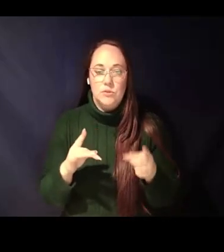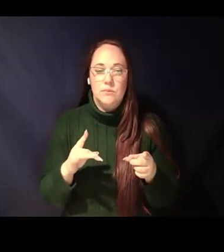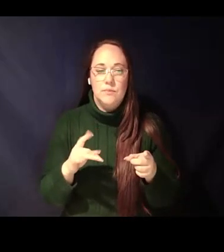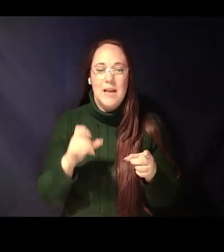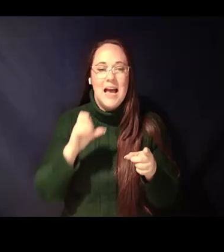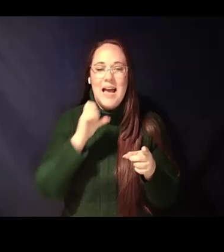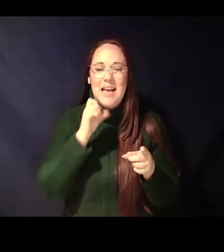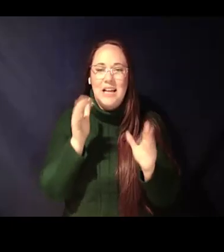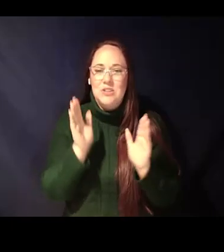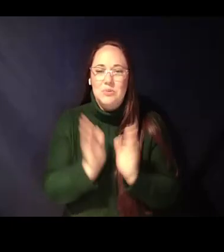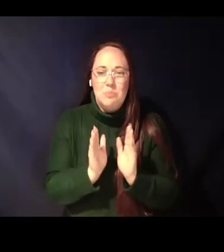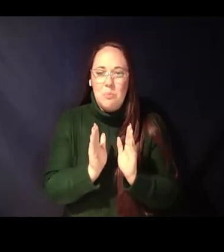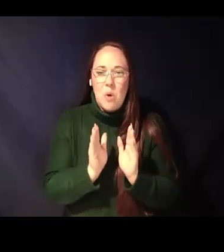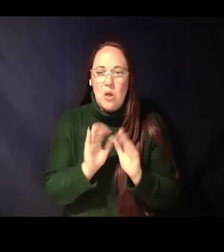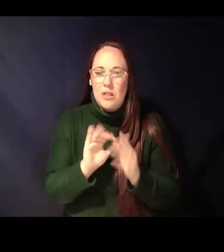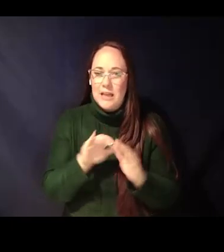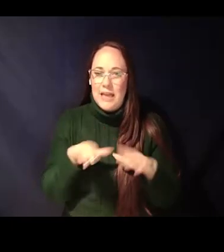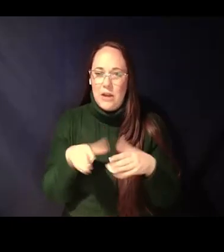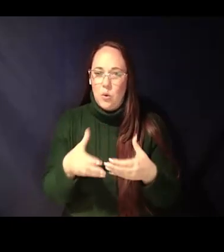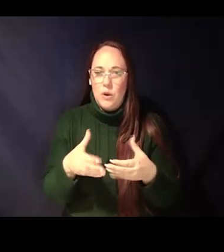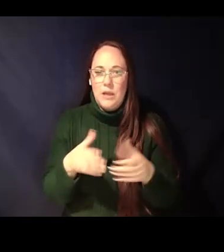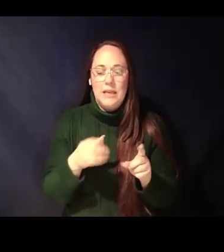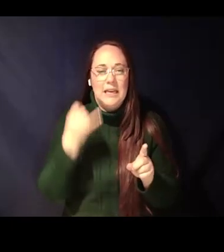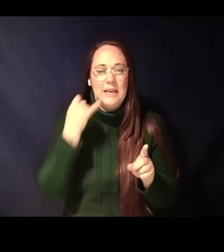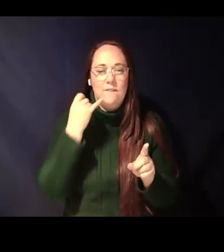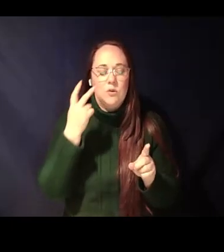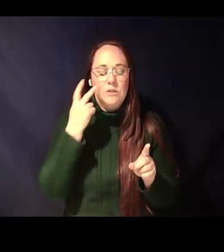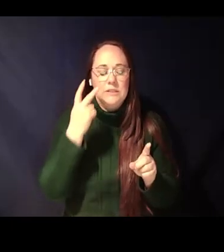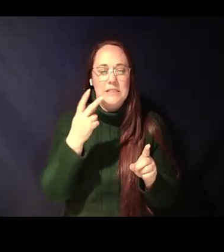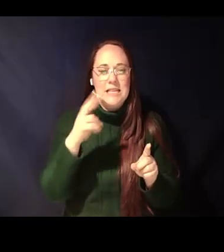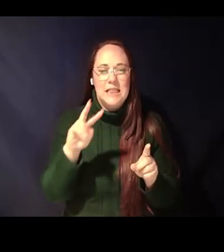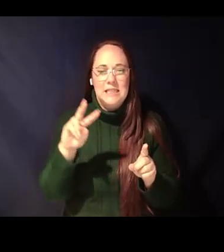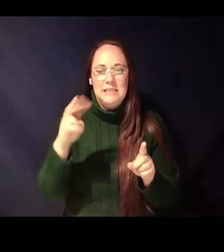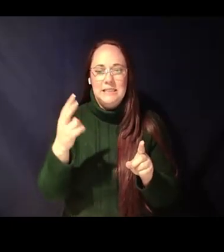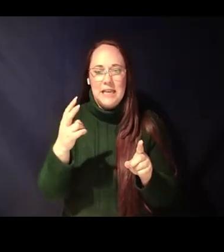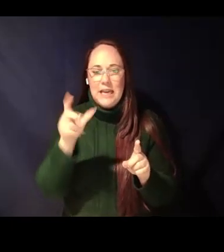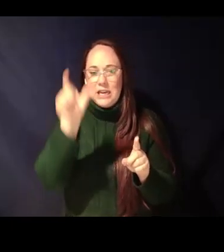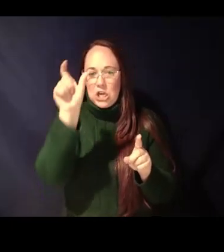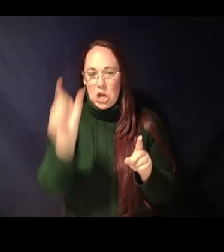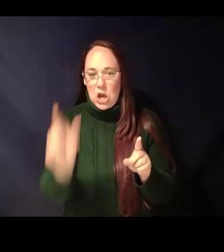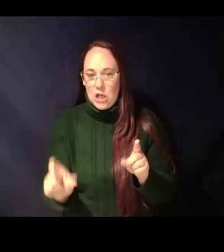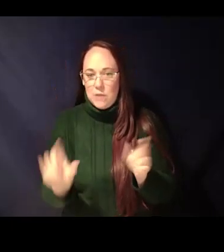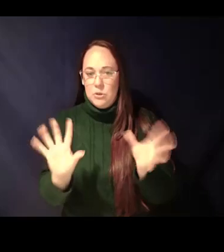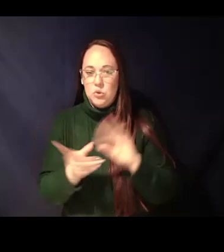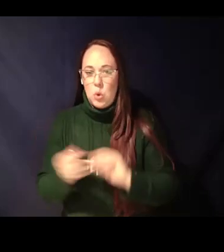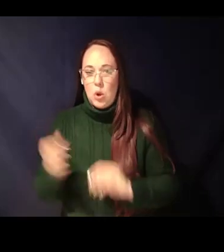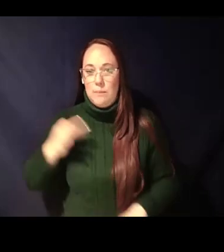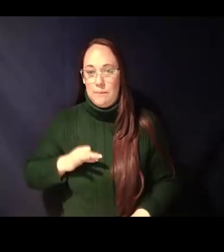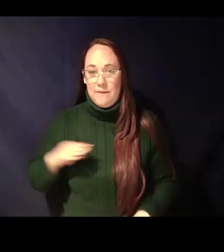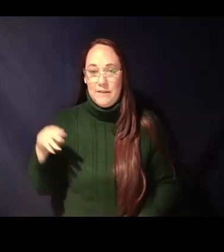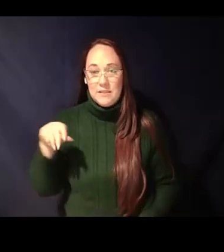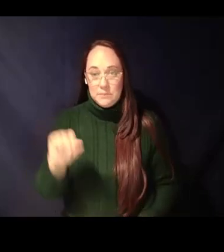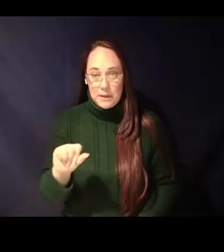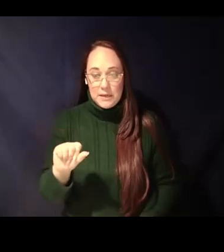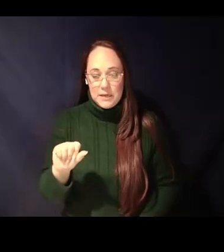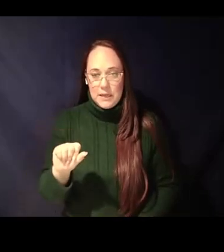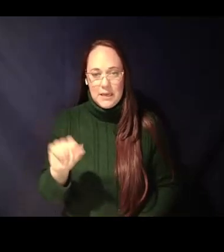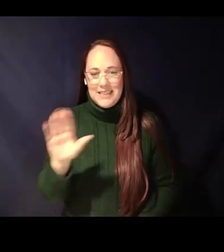small category. I think if you look at the second column and total benefit spending, we're talking